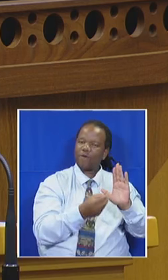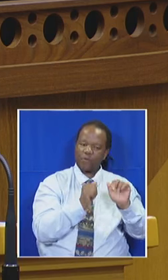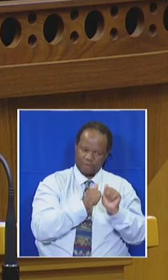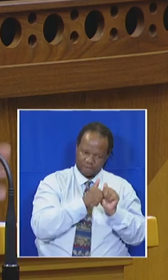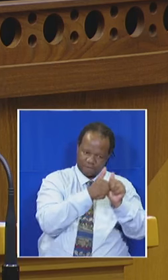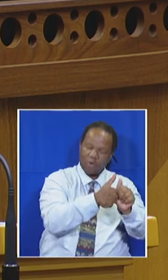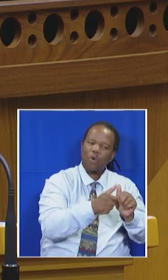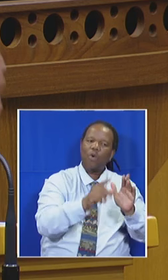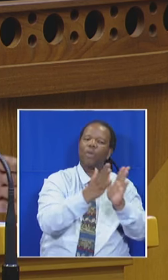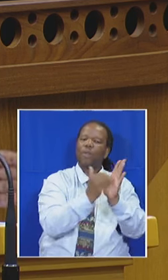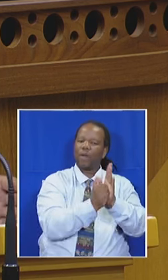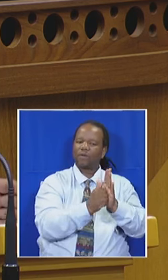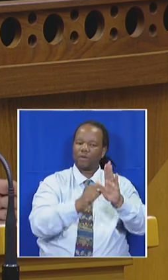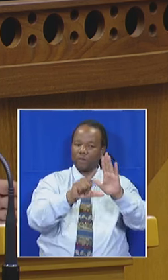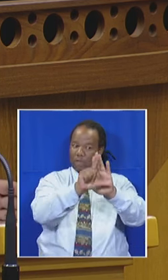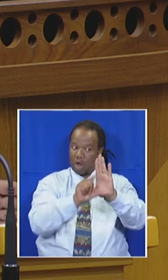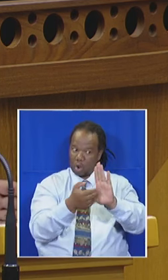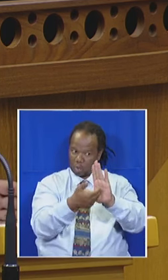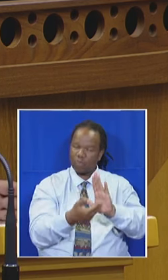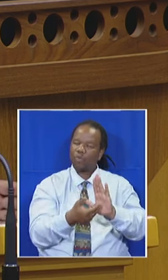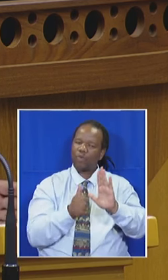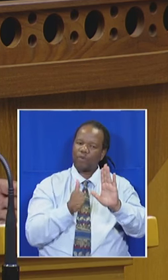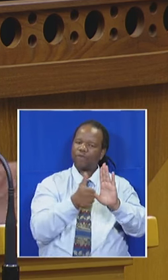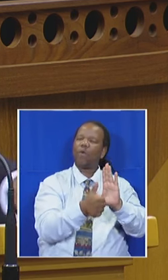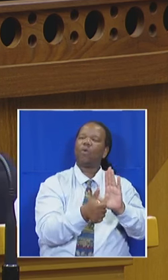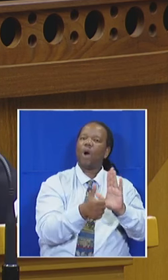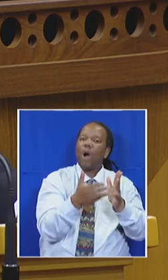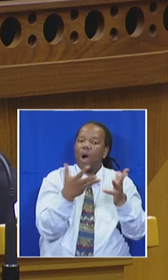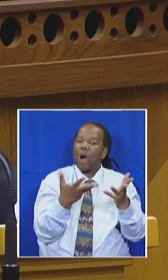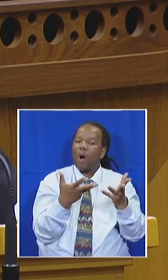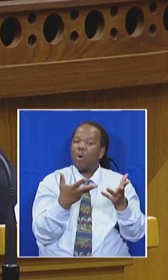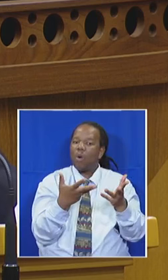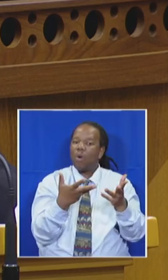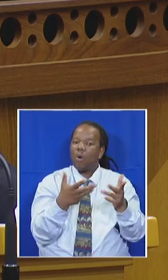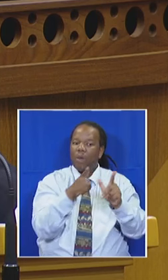law that we are going to address this matter. It does not